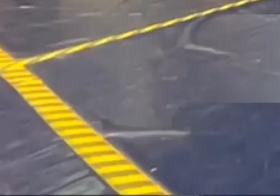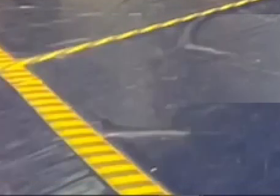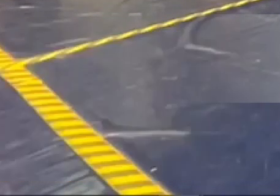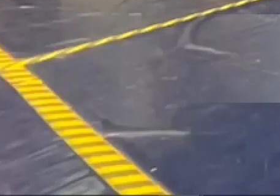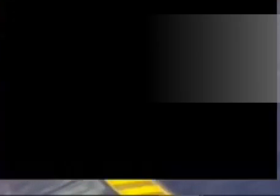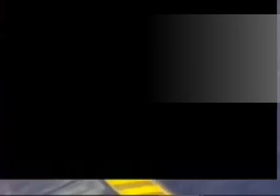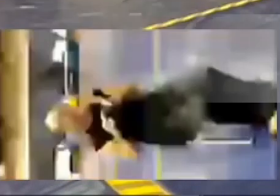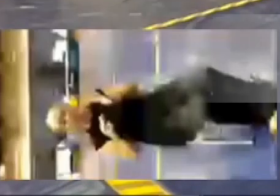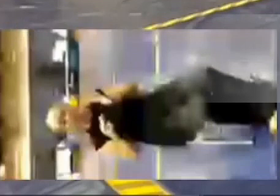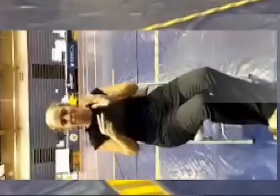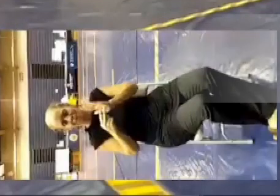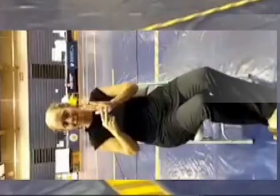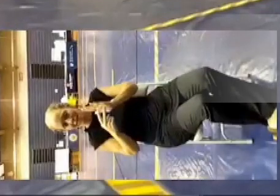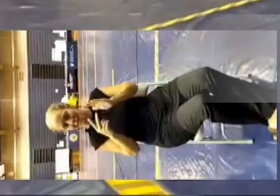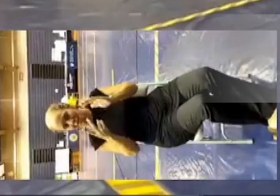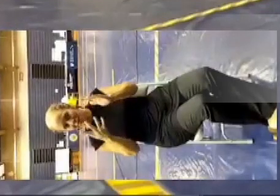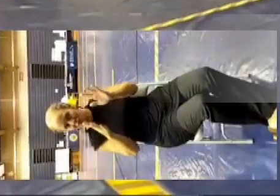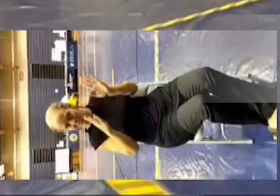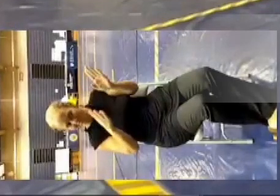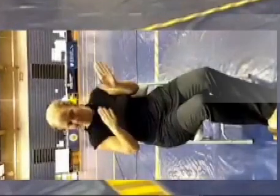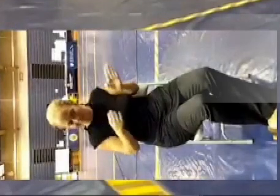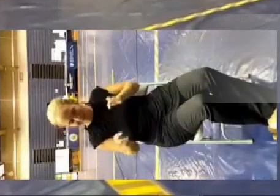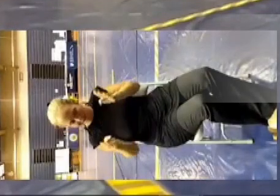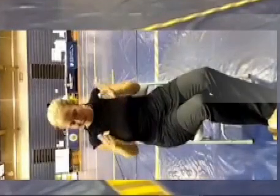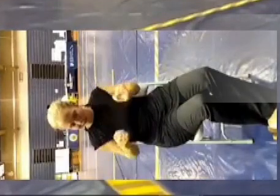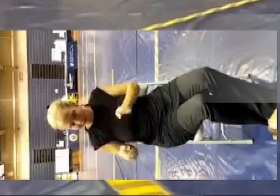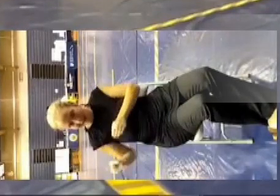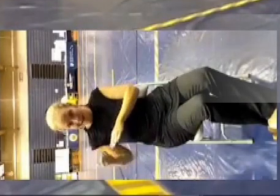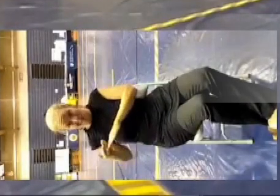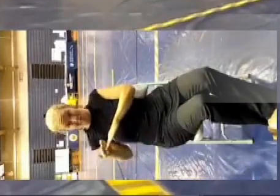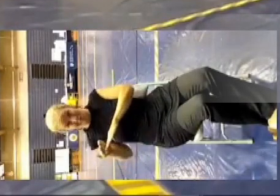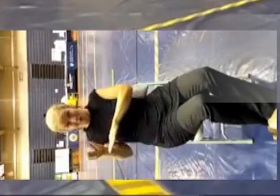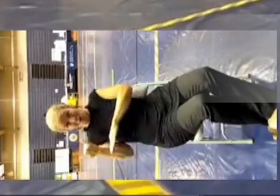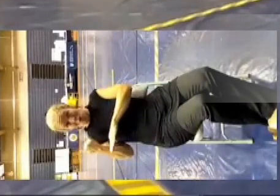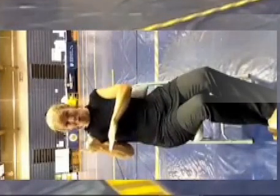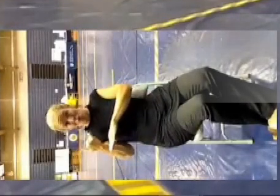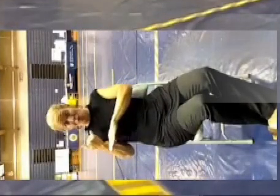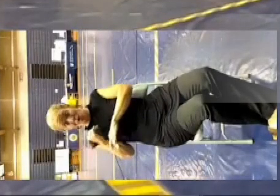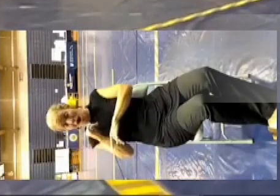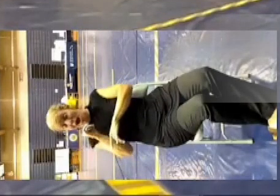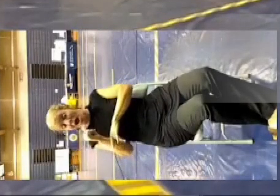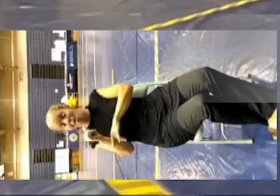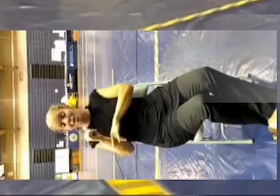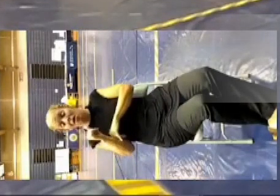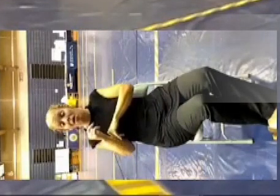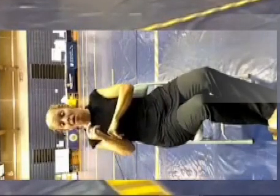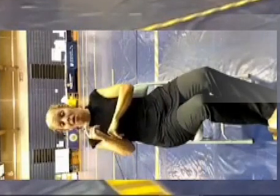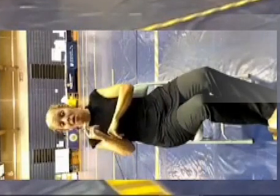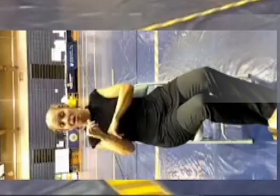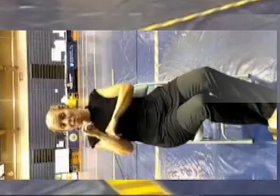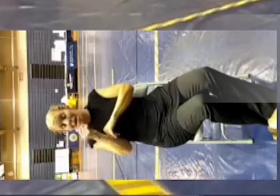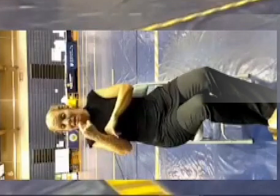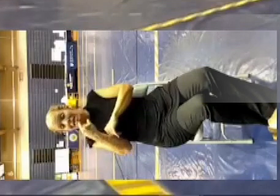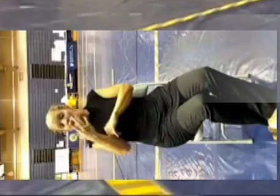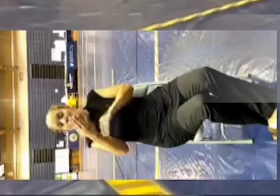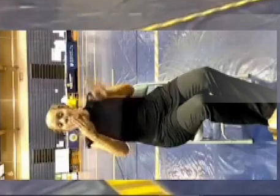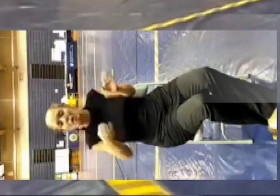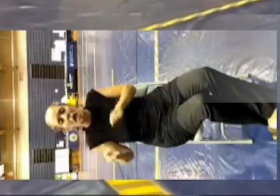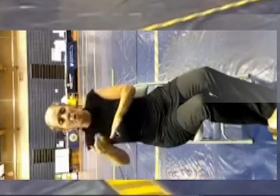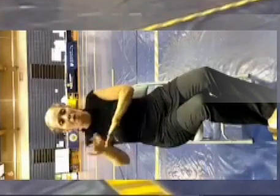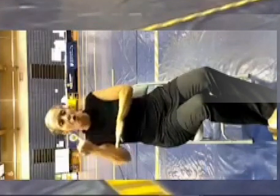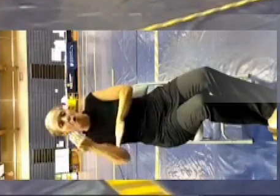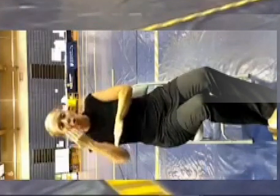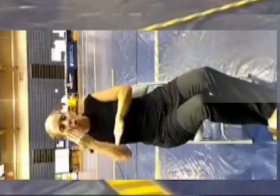suggests that this was all planned out. I'm not reaching at straws, that's what it looks